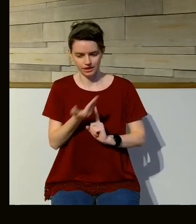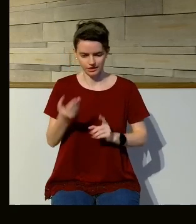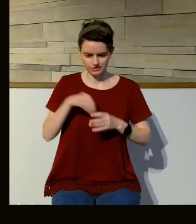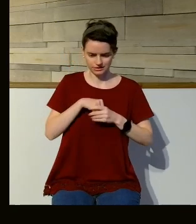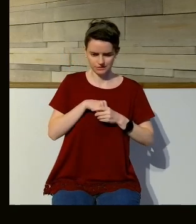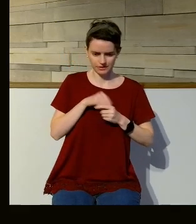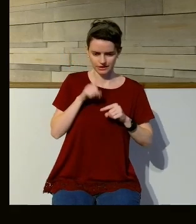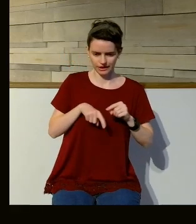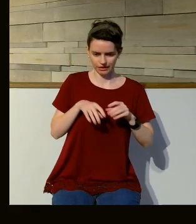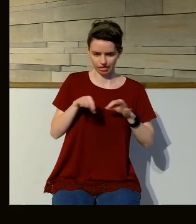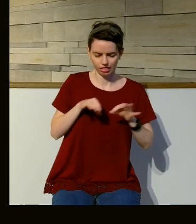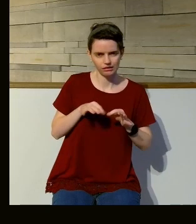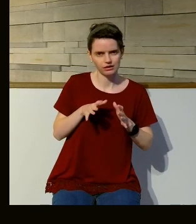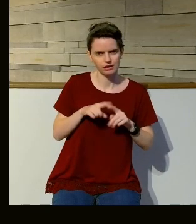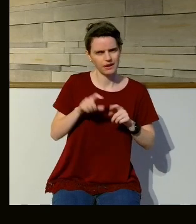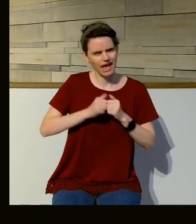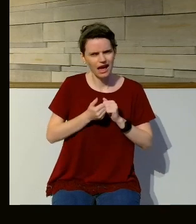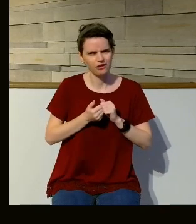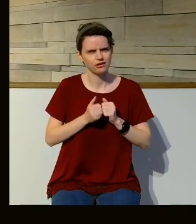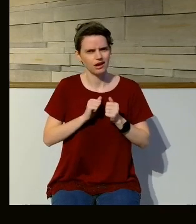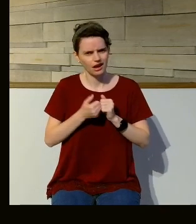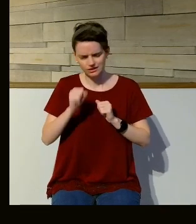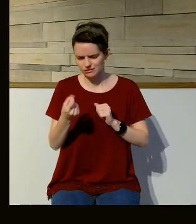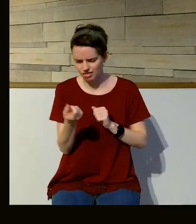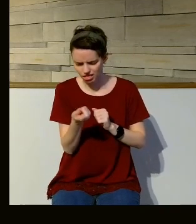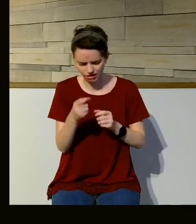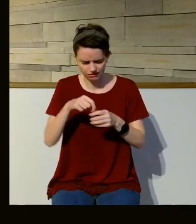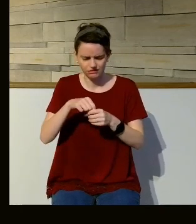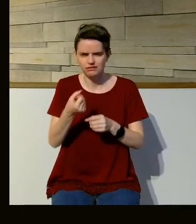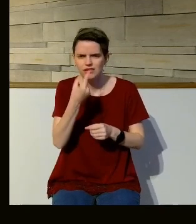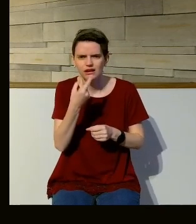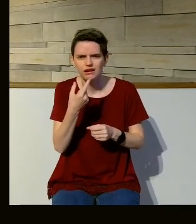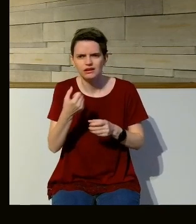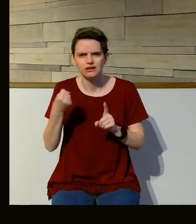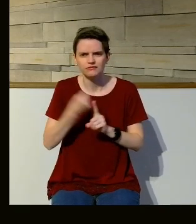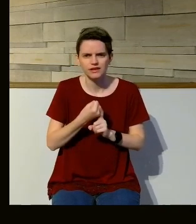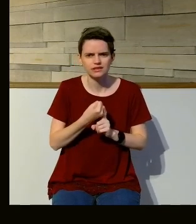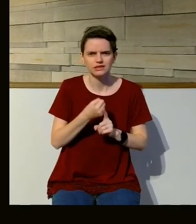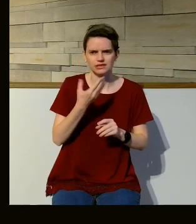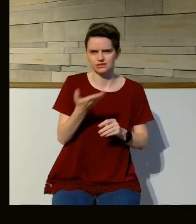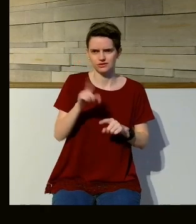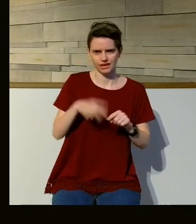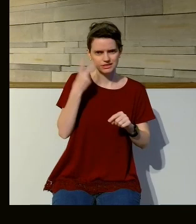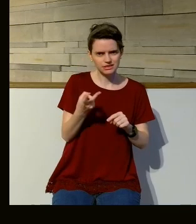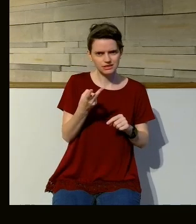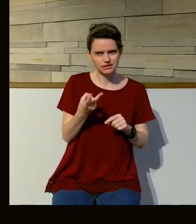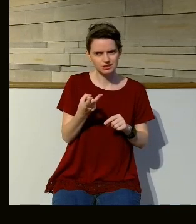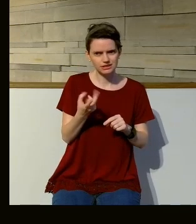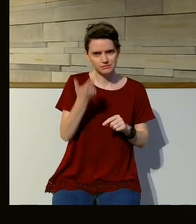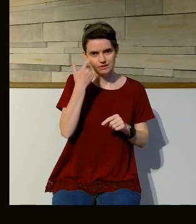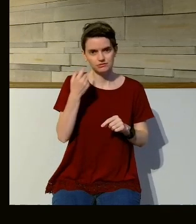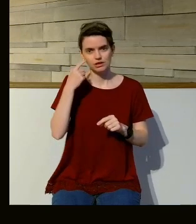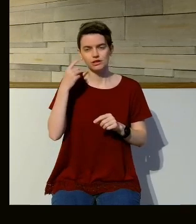of my soul. But how could that be? How can something tiny and physical affect the immaterial? Because every time we look